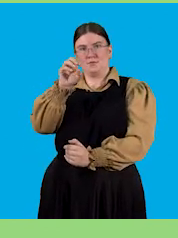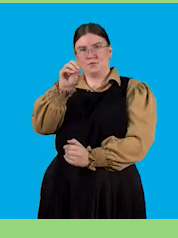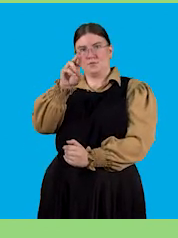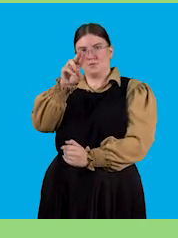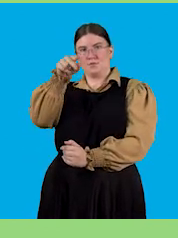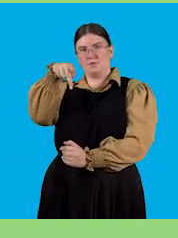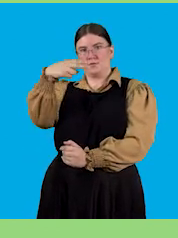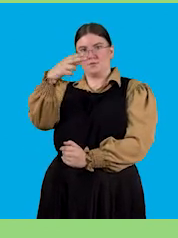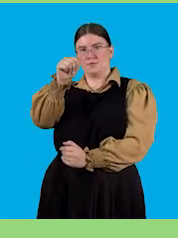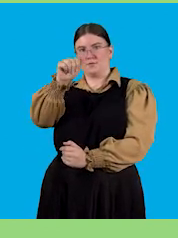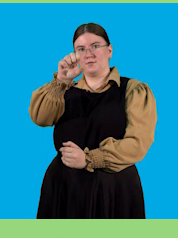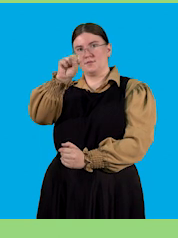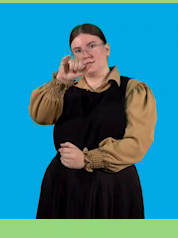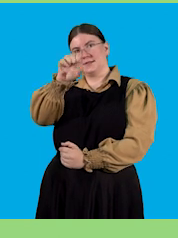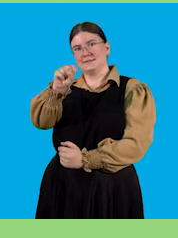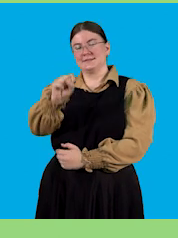metamorphosis.